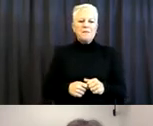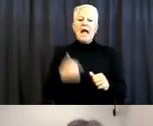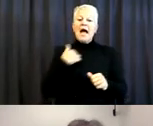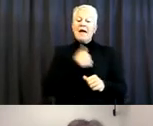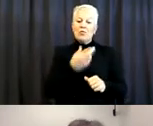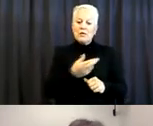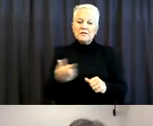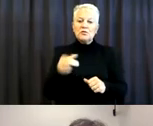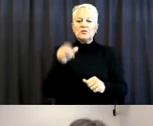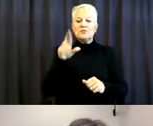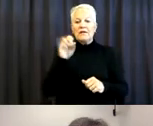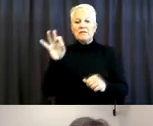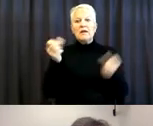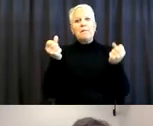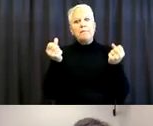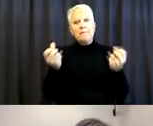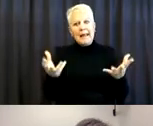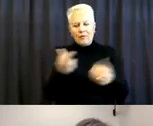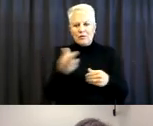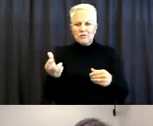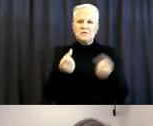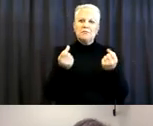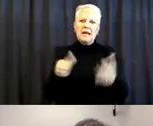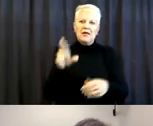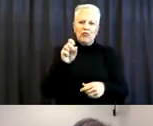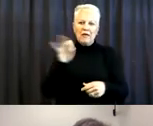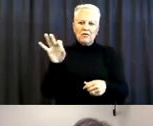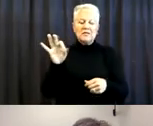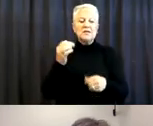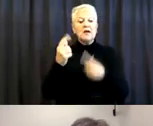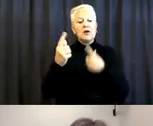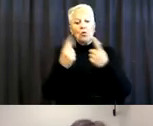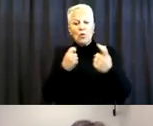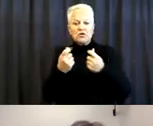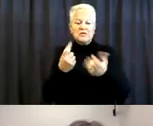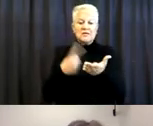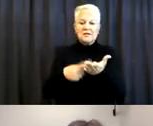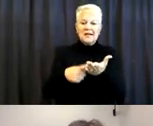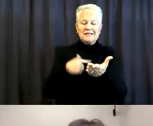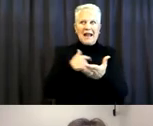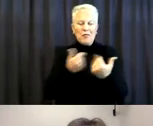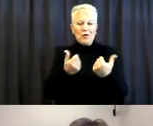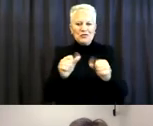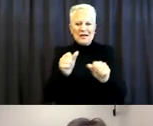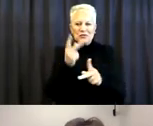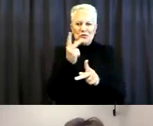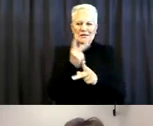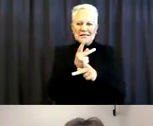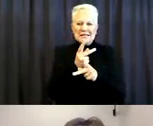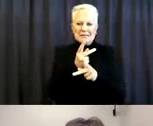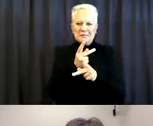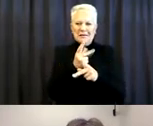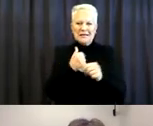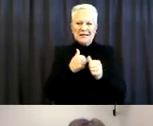resources and references, many of those, and questions and discussion. I will try to keep a hold of